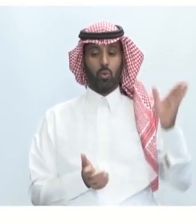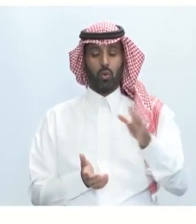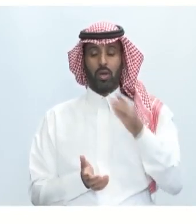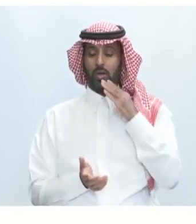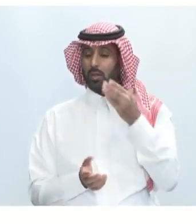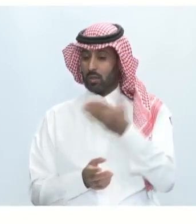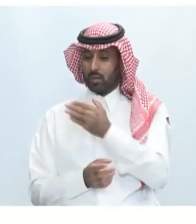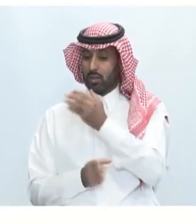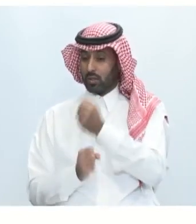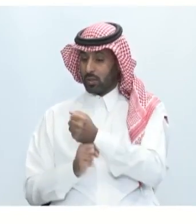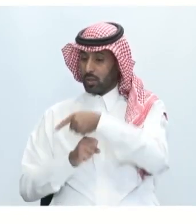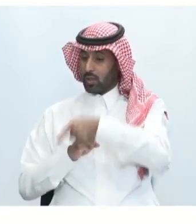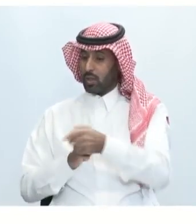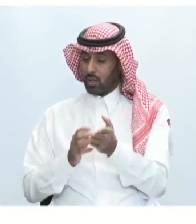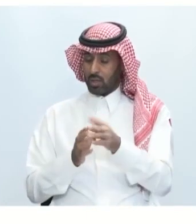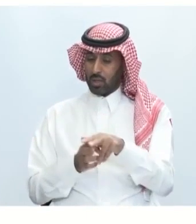indirect object